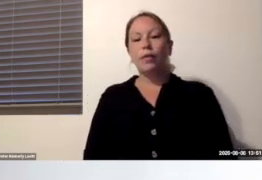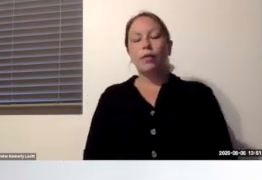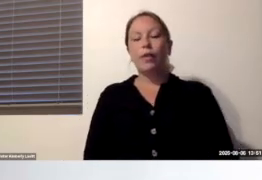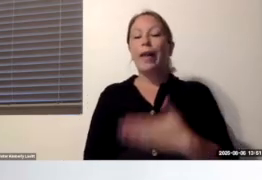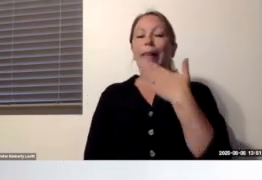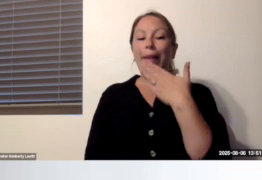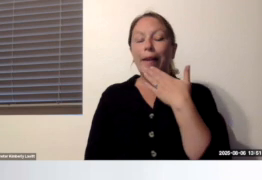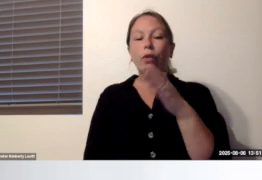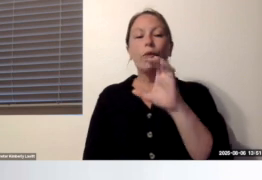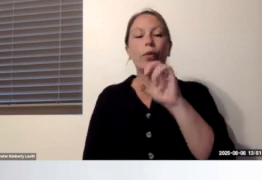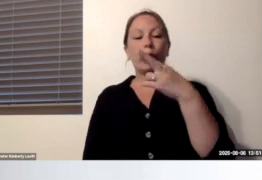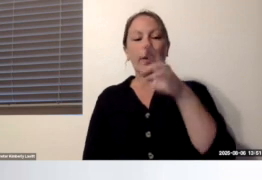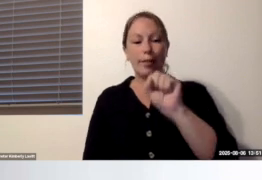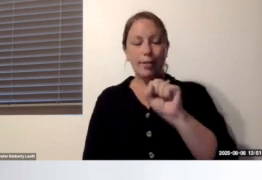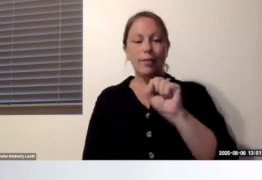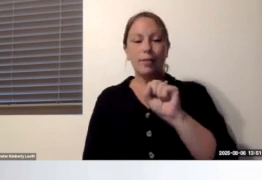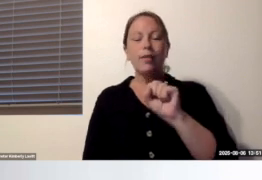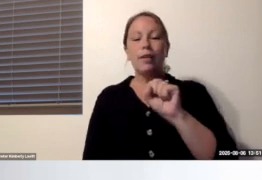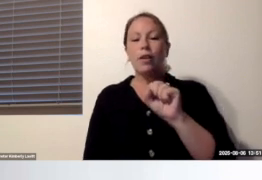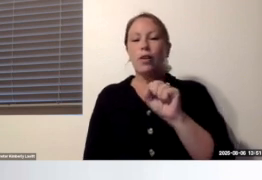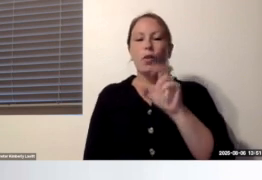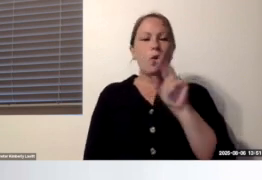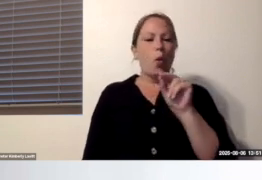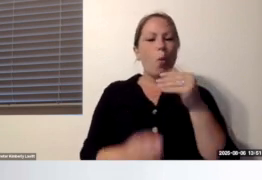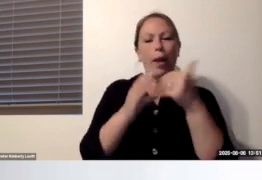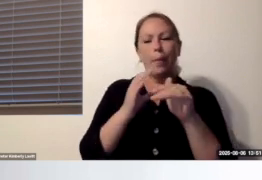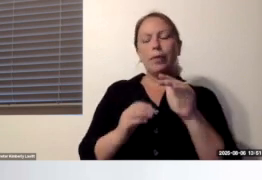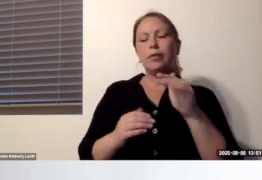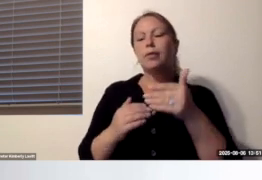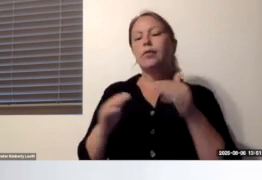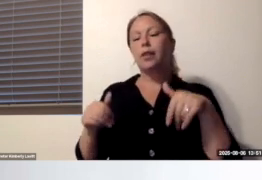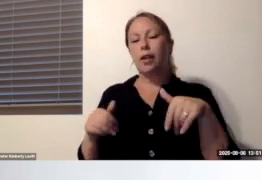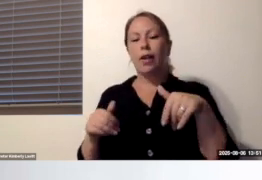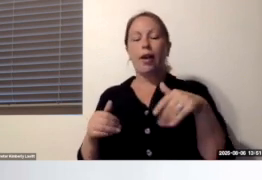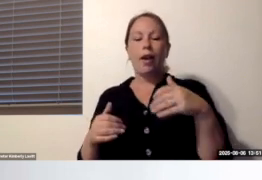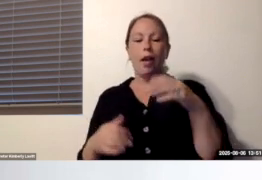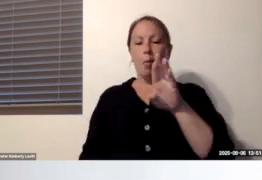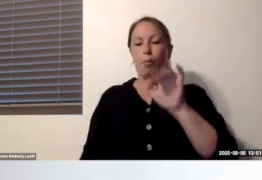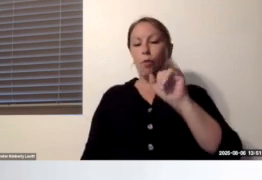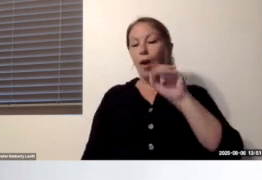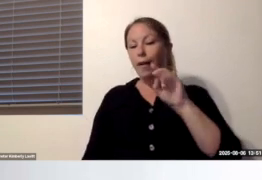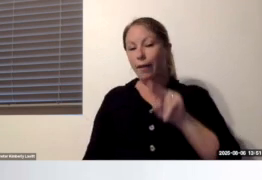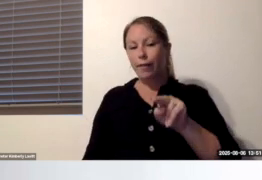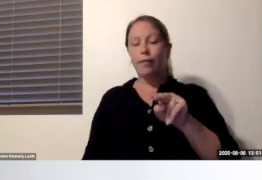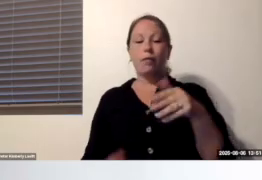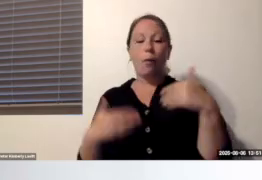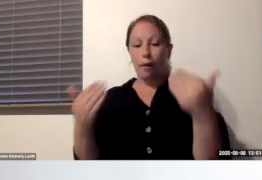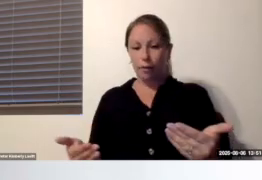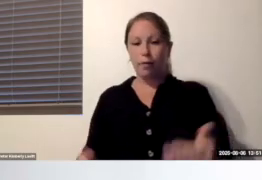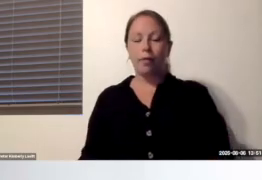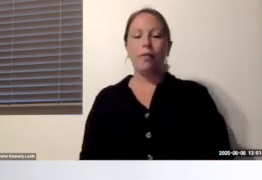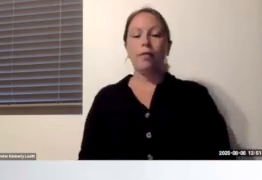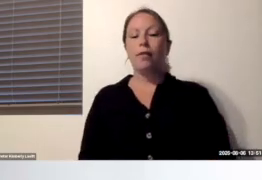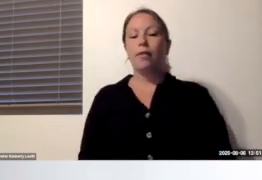Thank you, Chris. Okay, we have no emails yet. All right, next in the queue, Brian Dodds. Please go ahead, Brian.